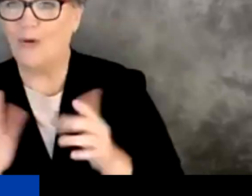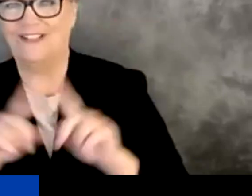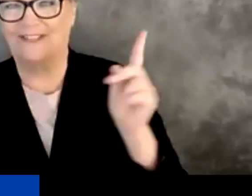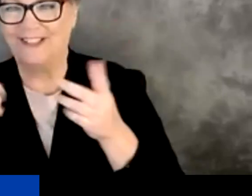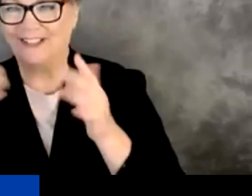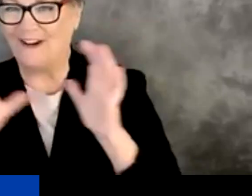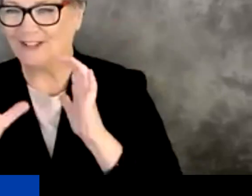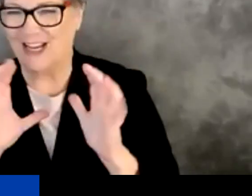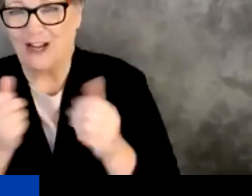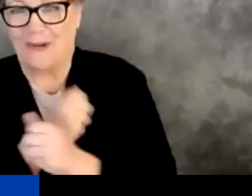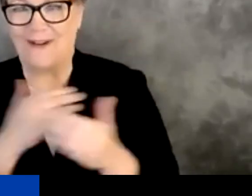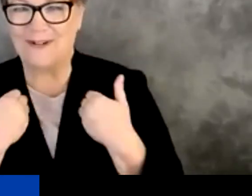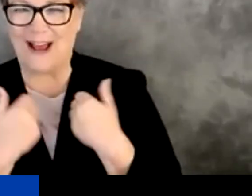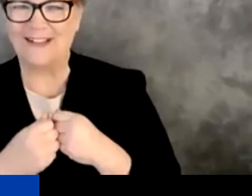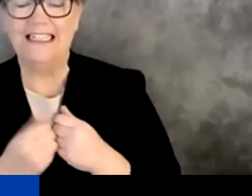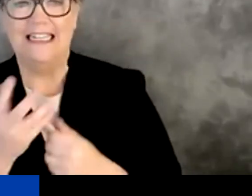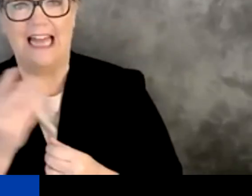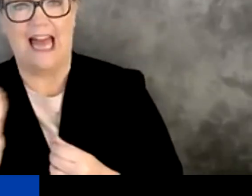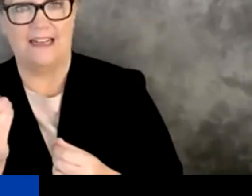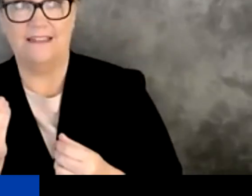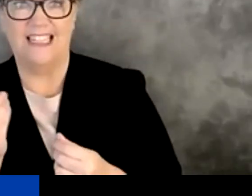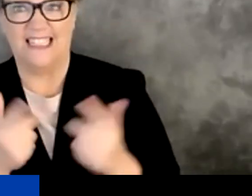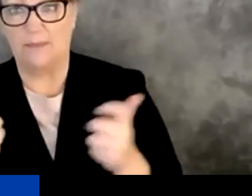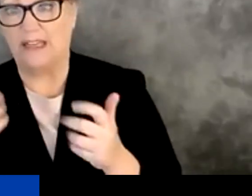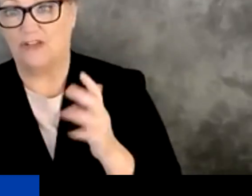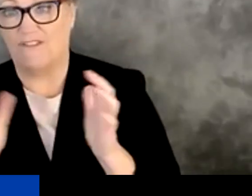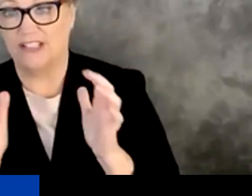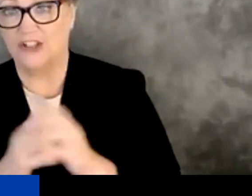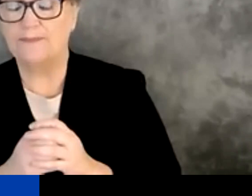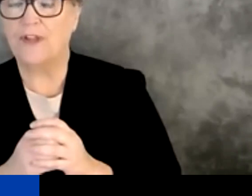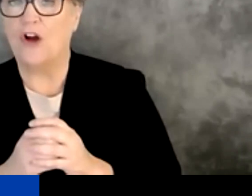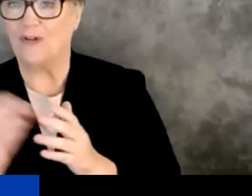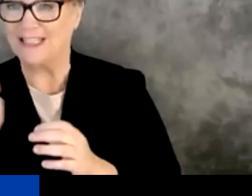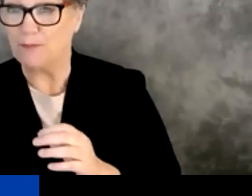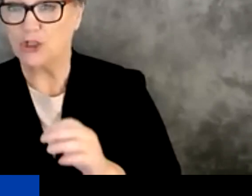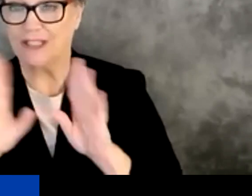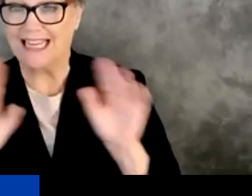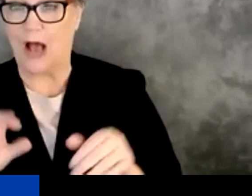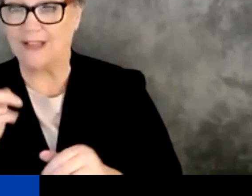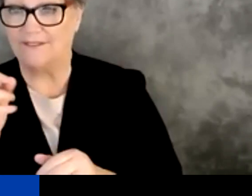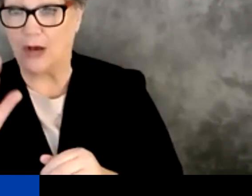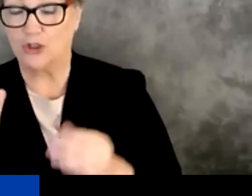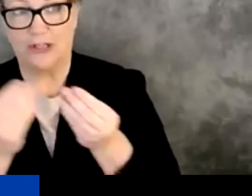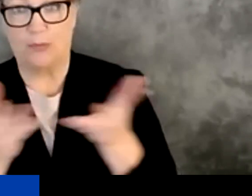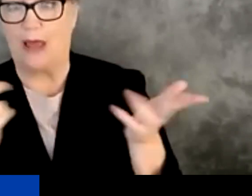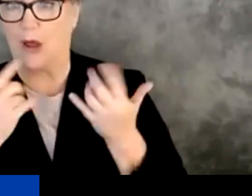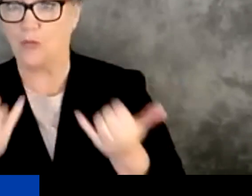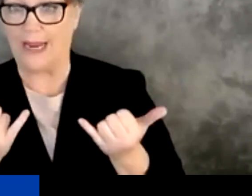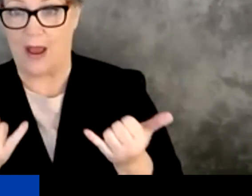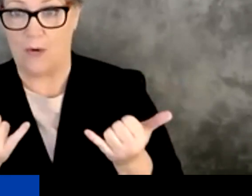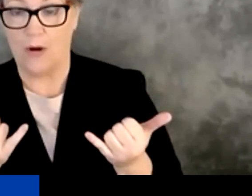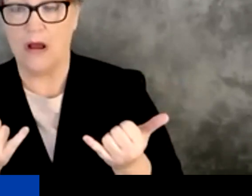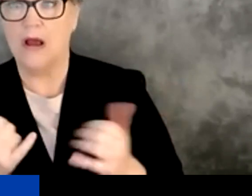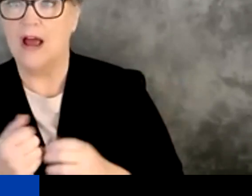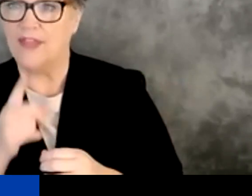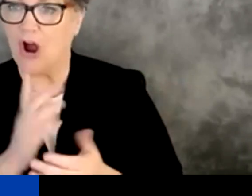I'd love to have, and it's a big one. For these emergency housing vouchers that are being rolled out right now, there are